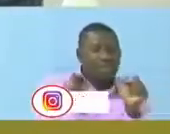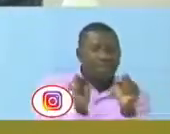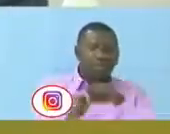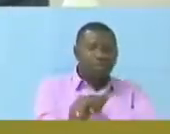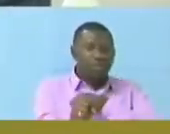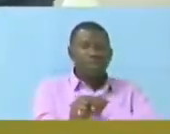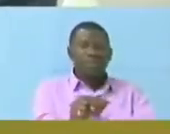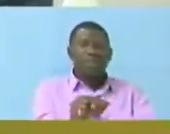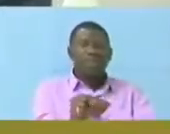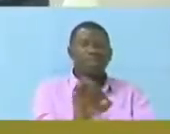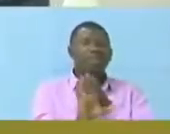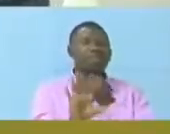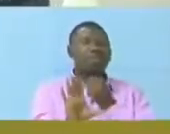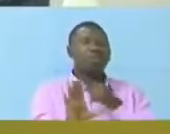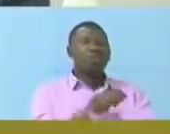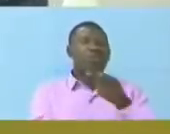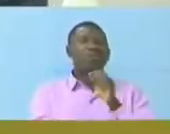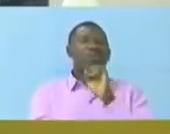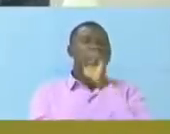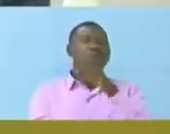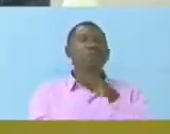and security and that of your men.